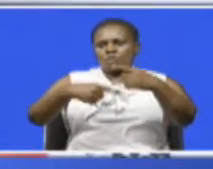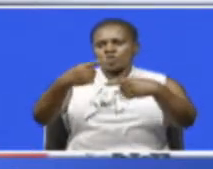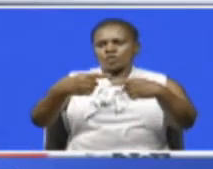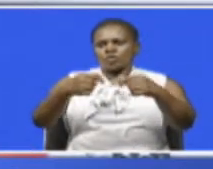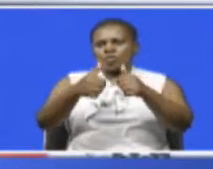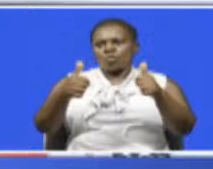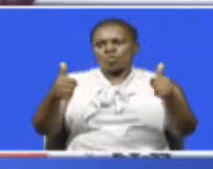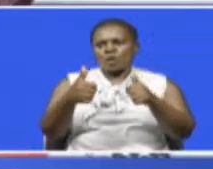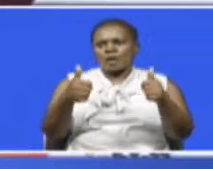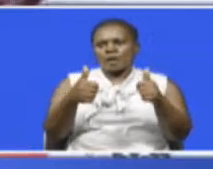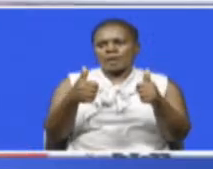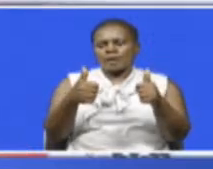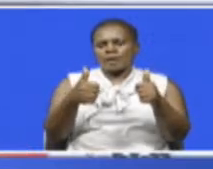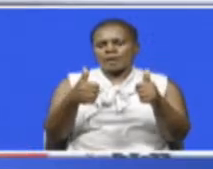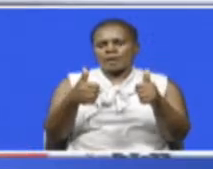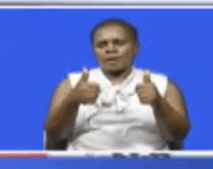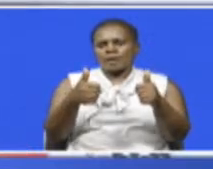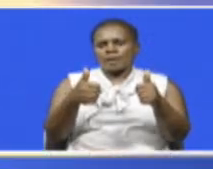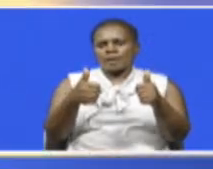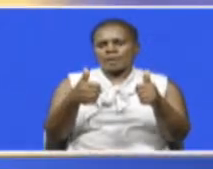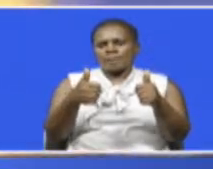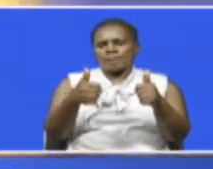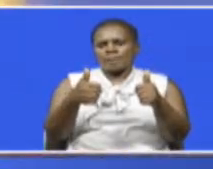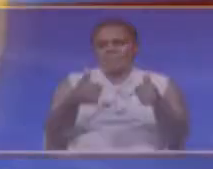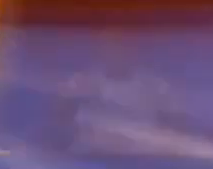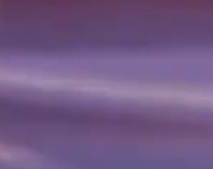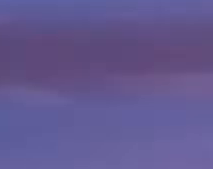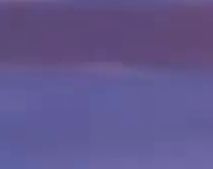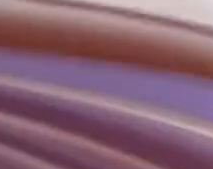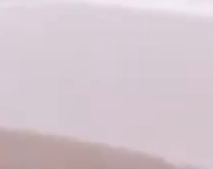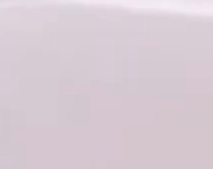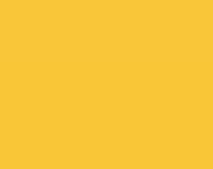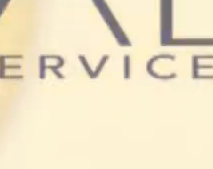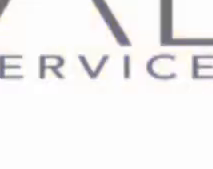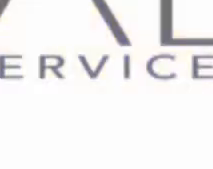the greatest distance runner of all time. The Big Q, brought to you by